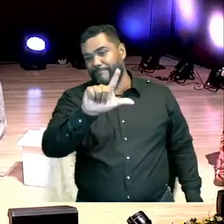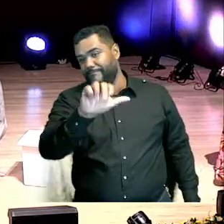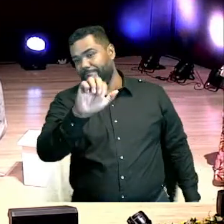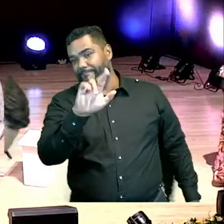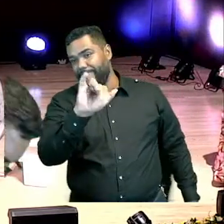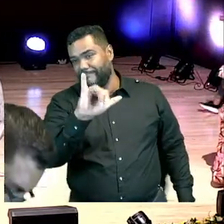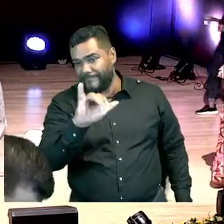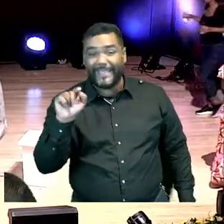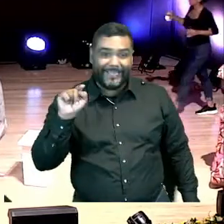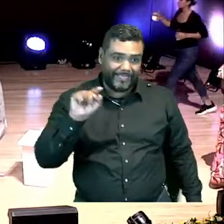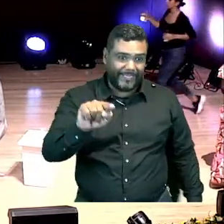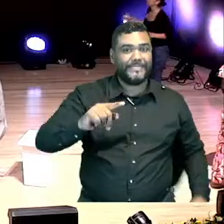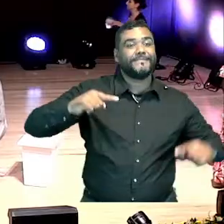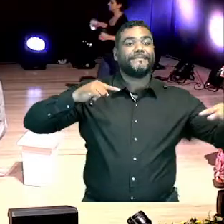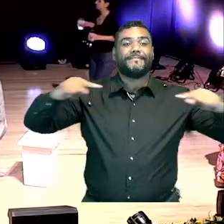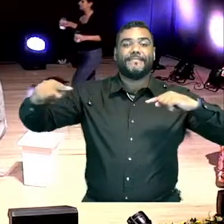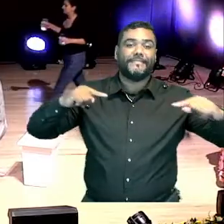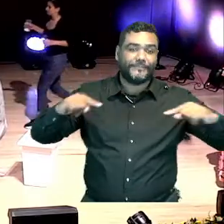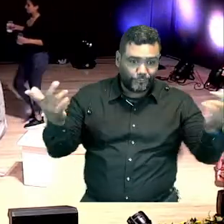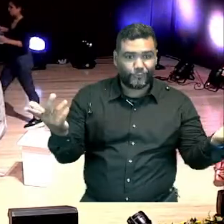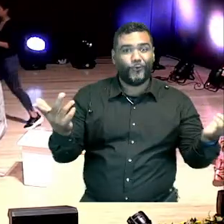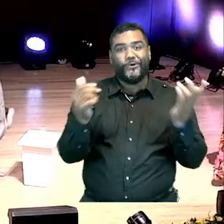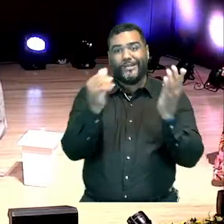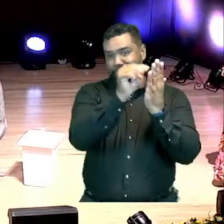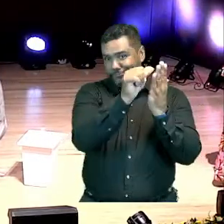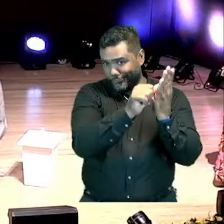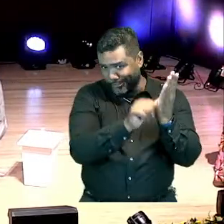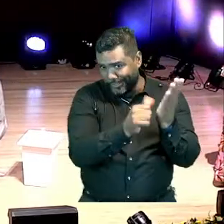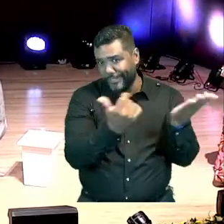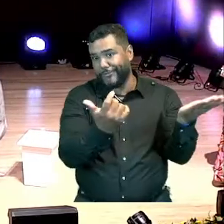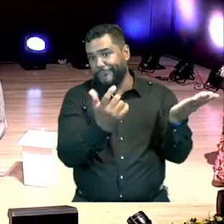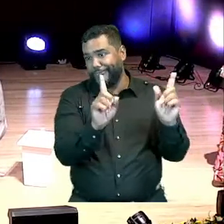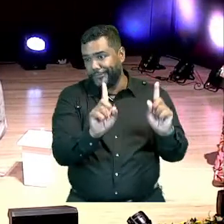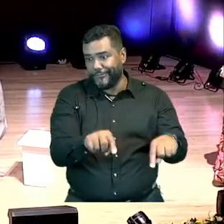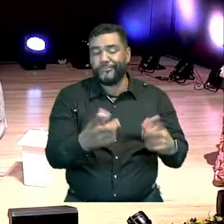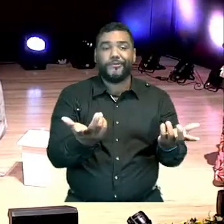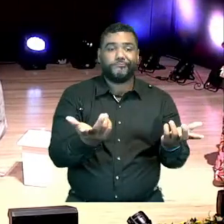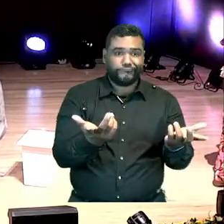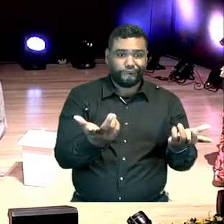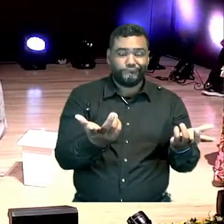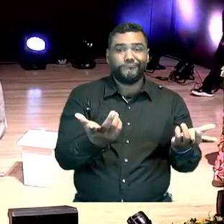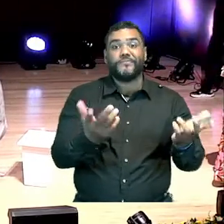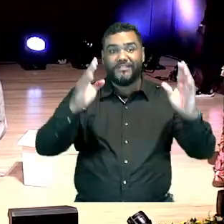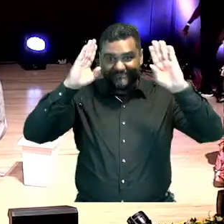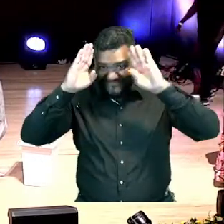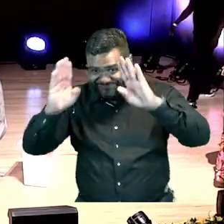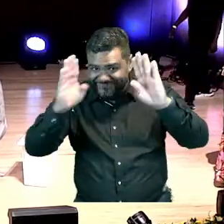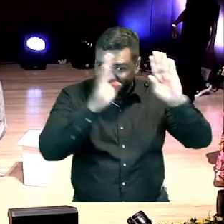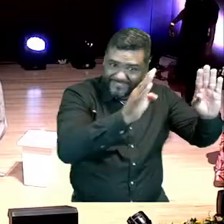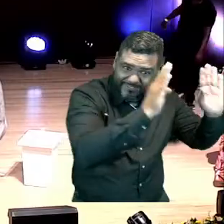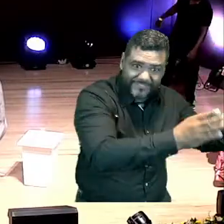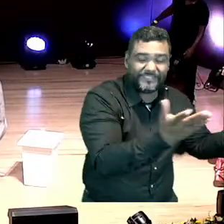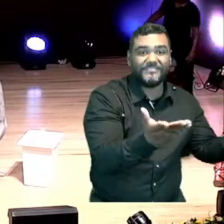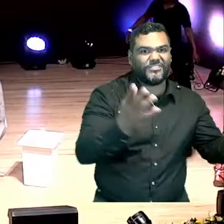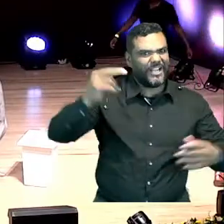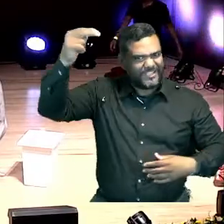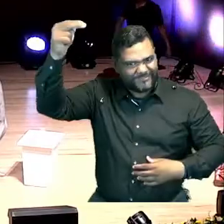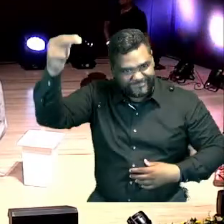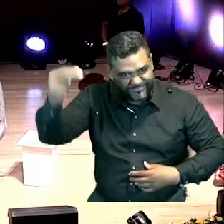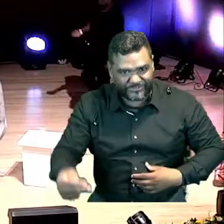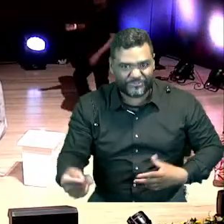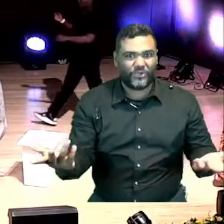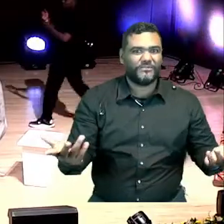Brown, Director of the Culture and Community Development Program of the Reparations Commission of